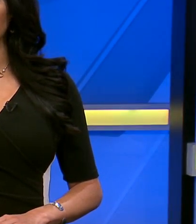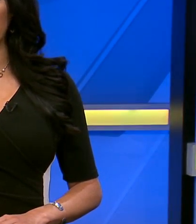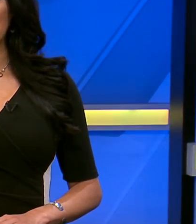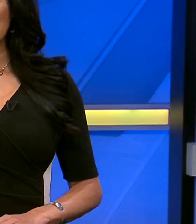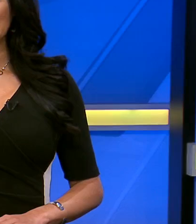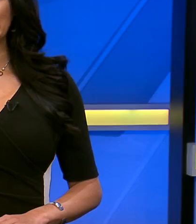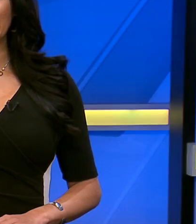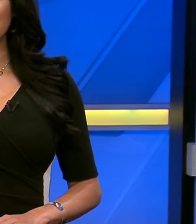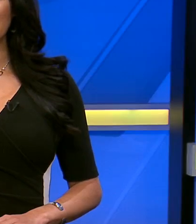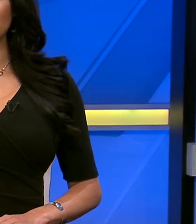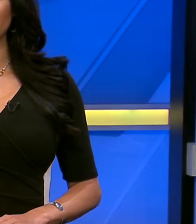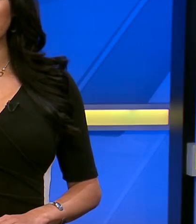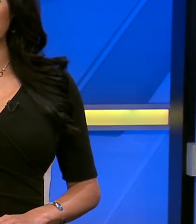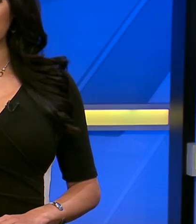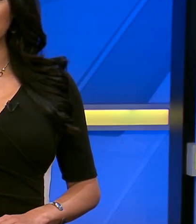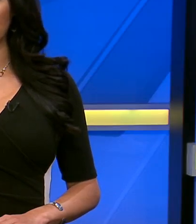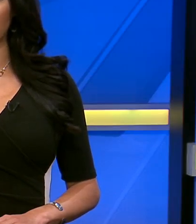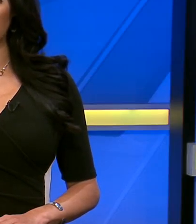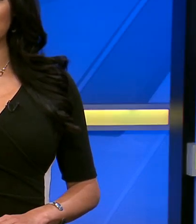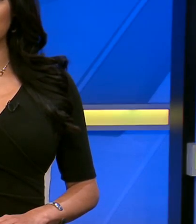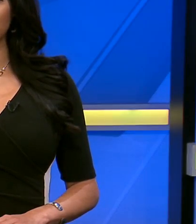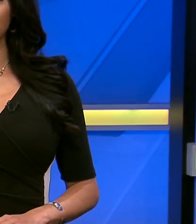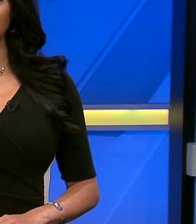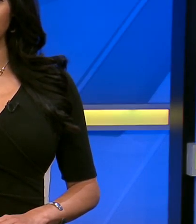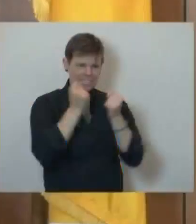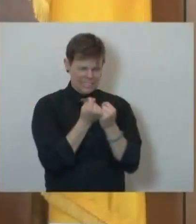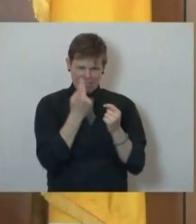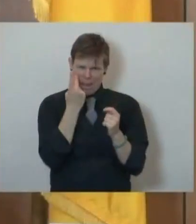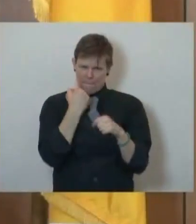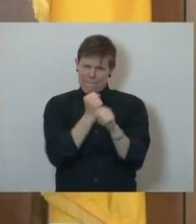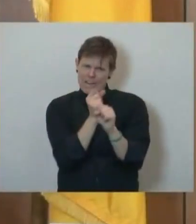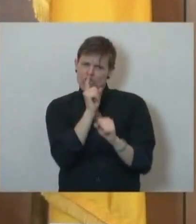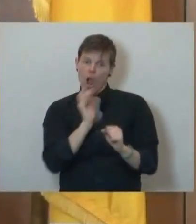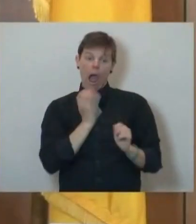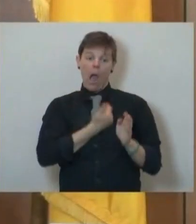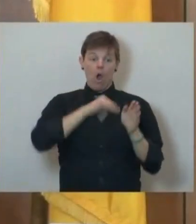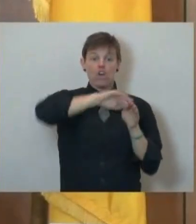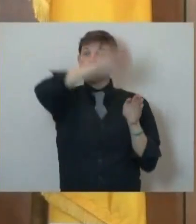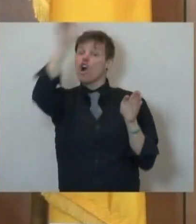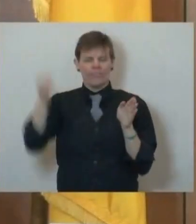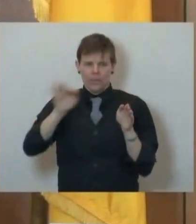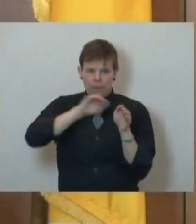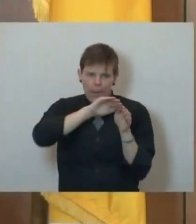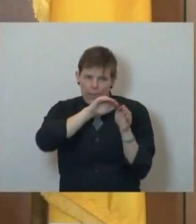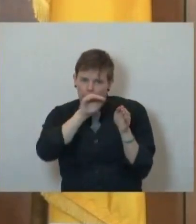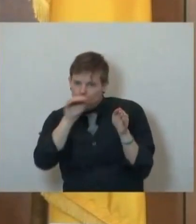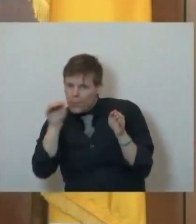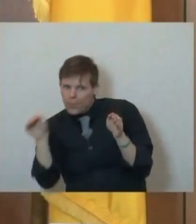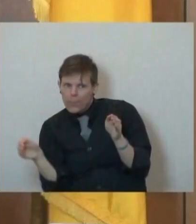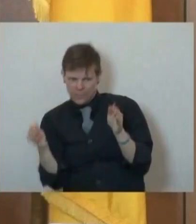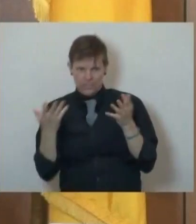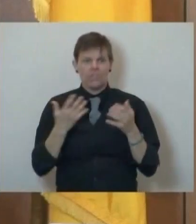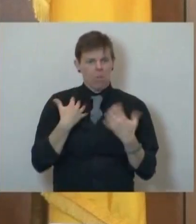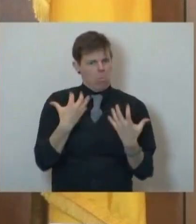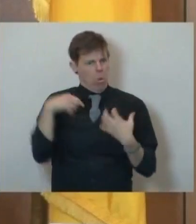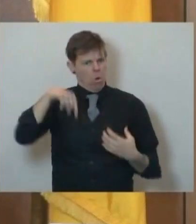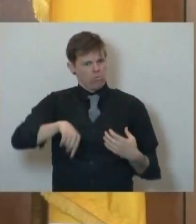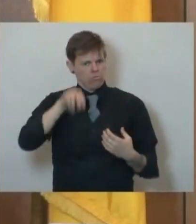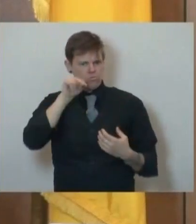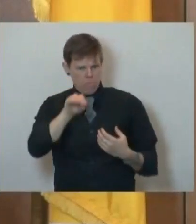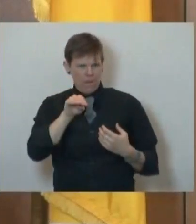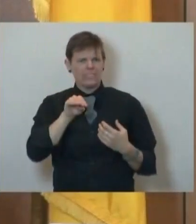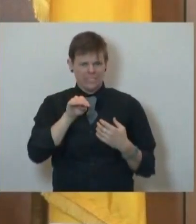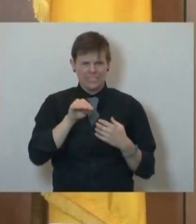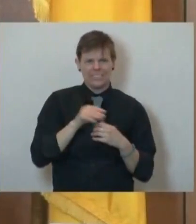federal government to lead the country in these efforts. They want New Mexico to be a pilot for surveillance and